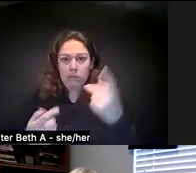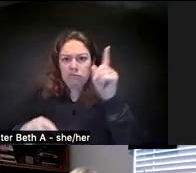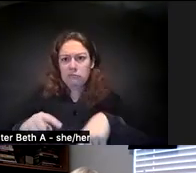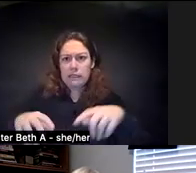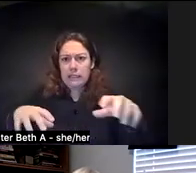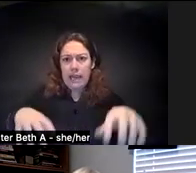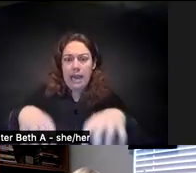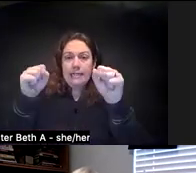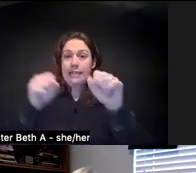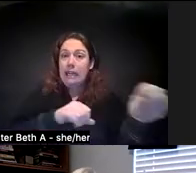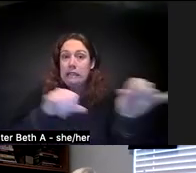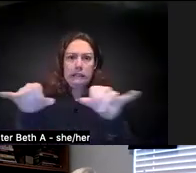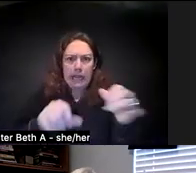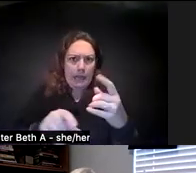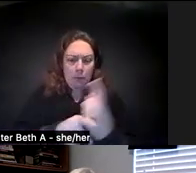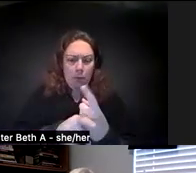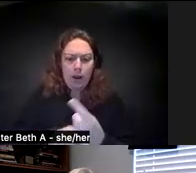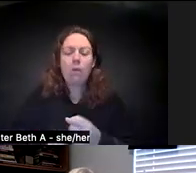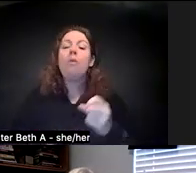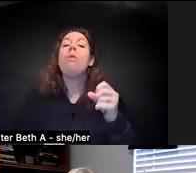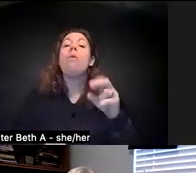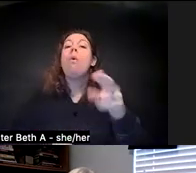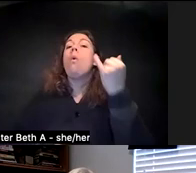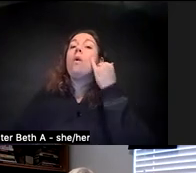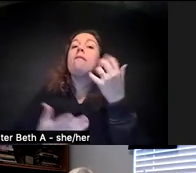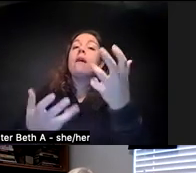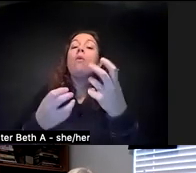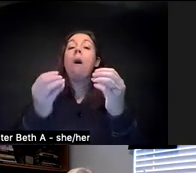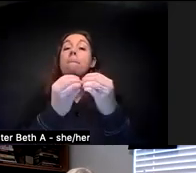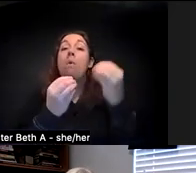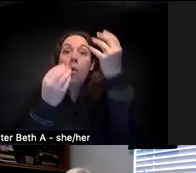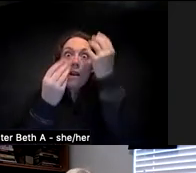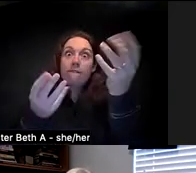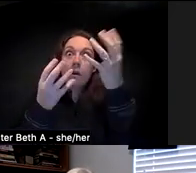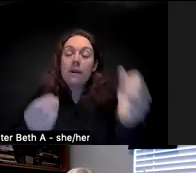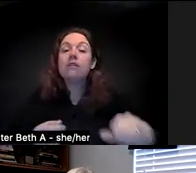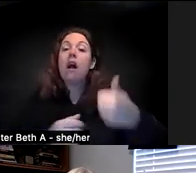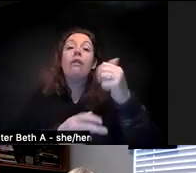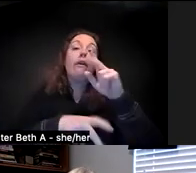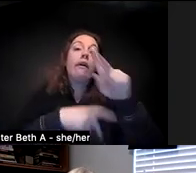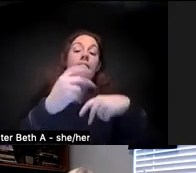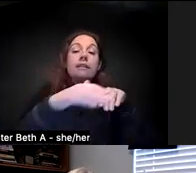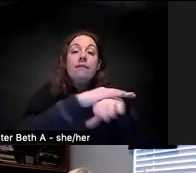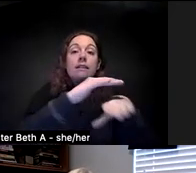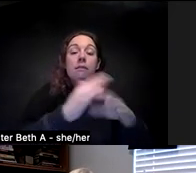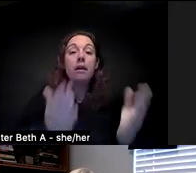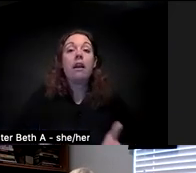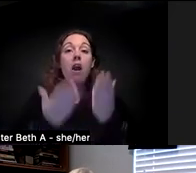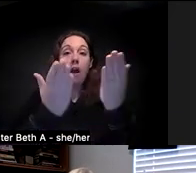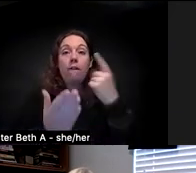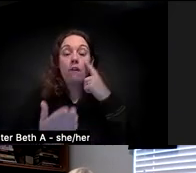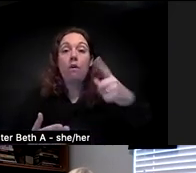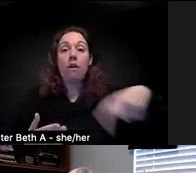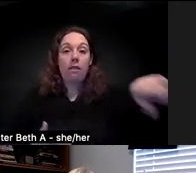interested in. How else can they get information? What other accessibility can be offered? Next, please.